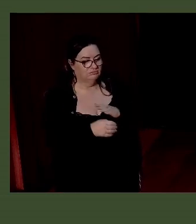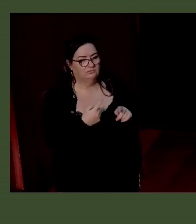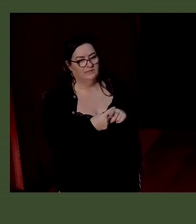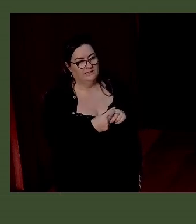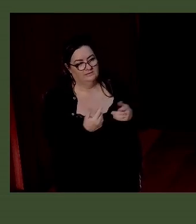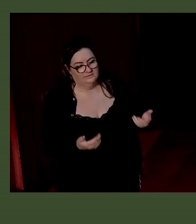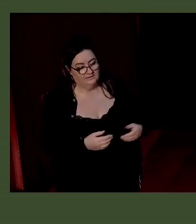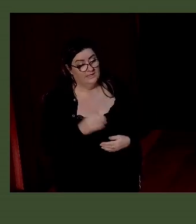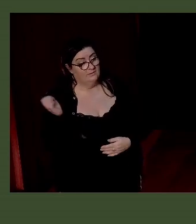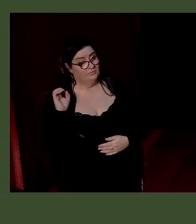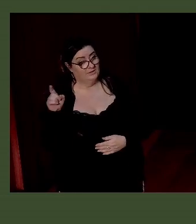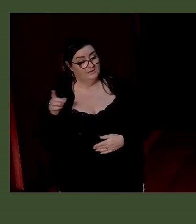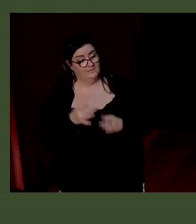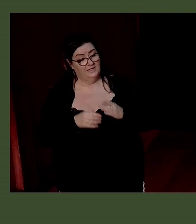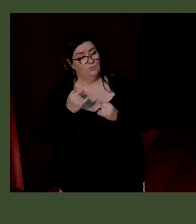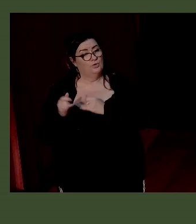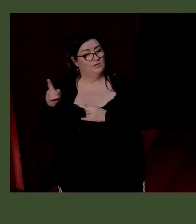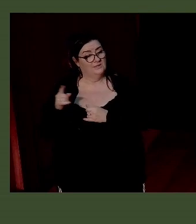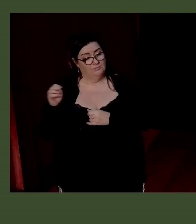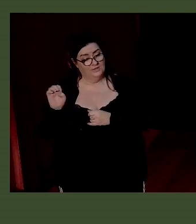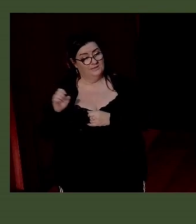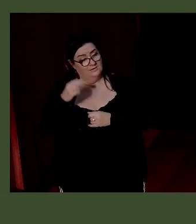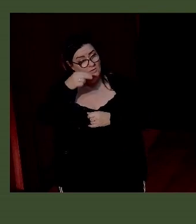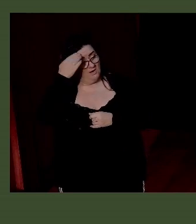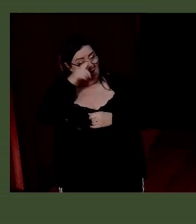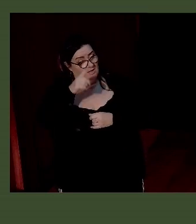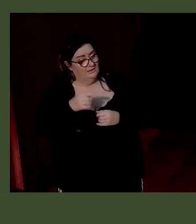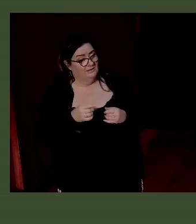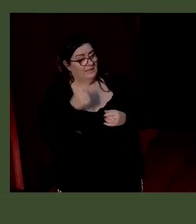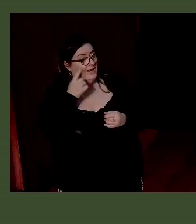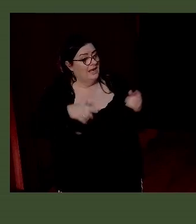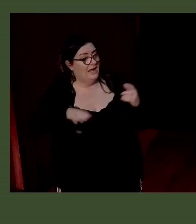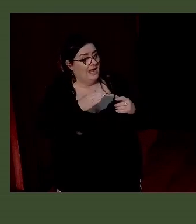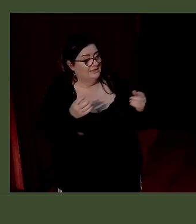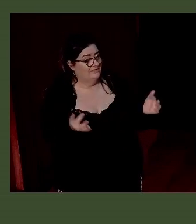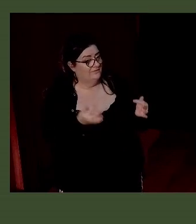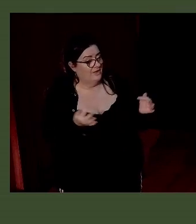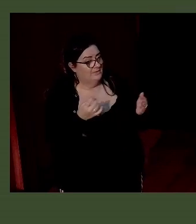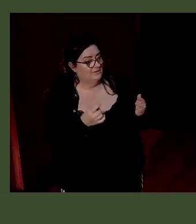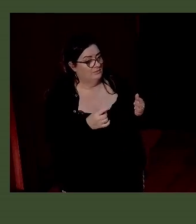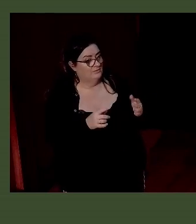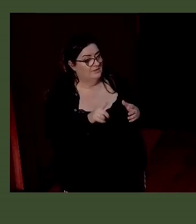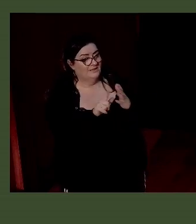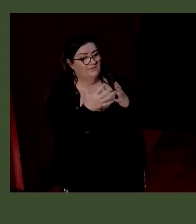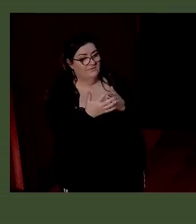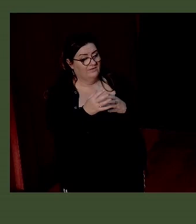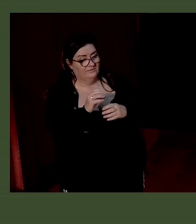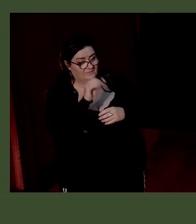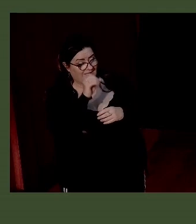relief. In Britain, to make it worse, in Britain and Northern Ireland, agricultural land was relieved of 75% of the rates bill